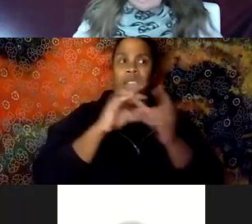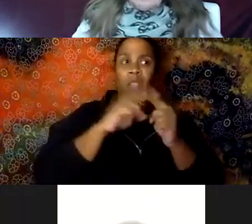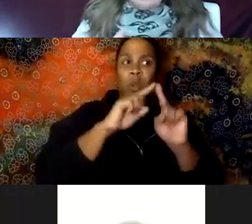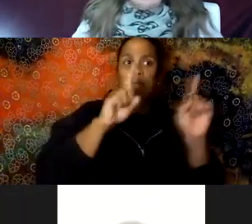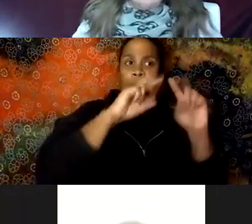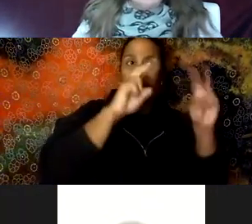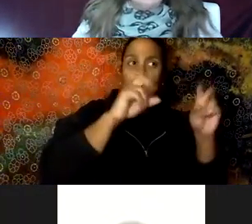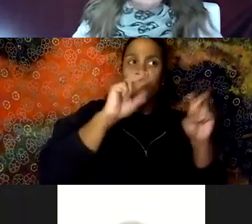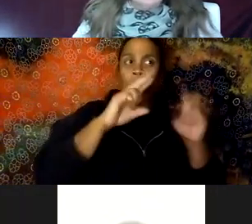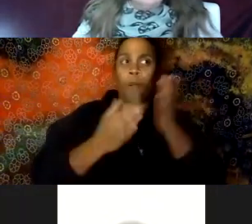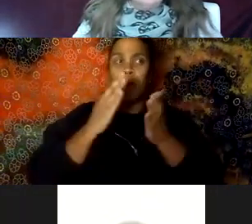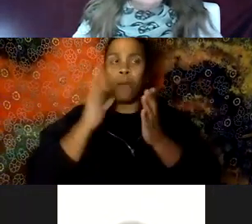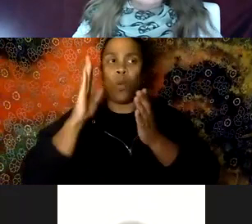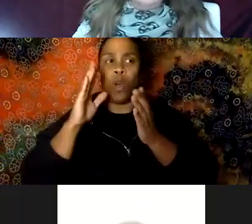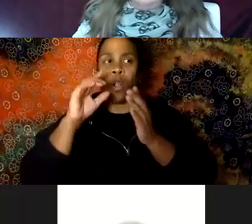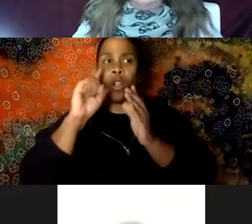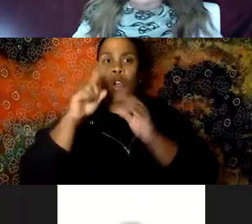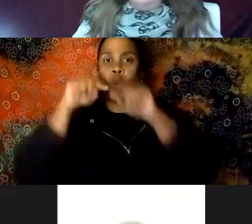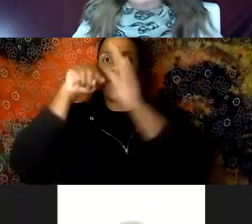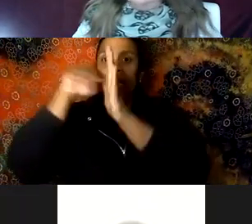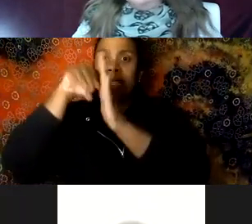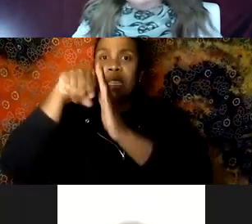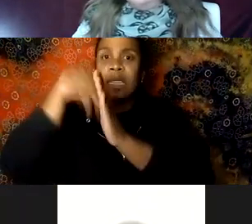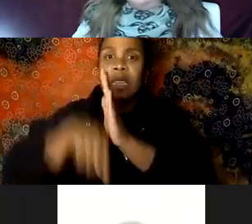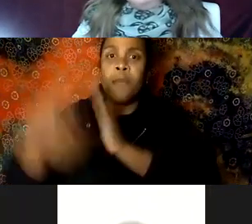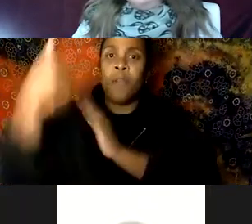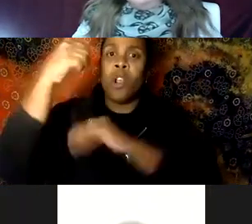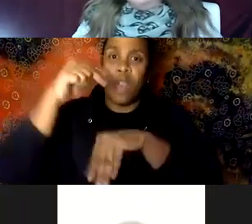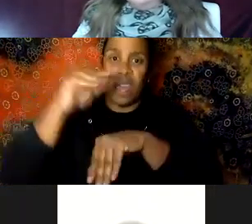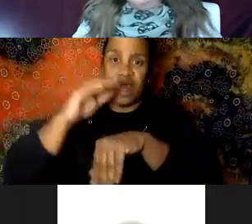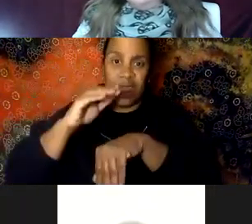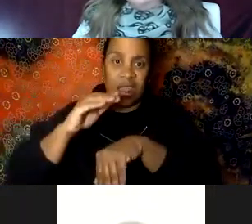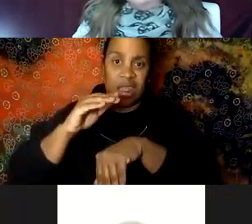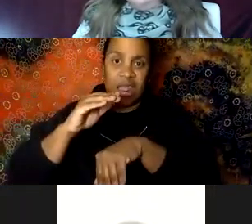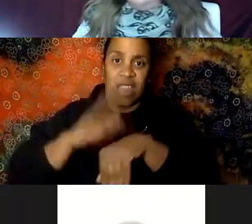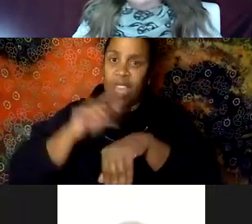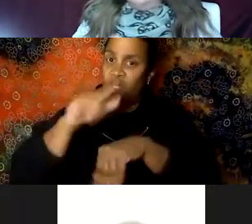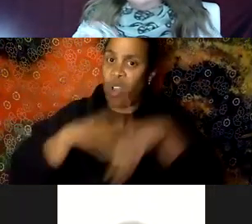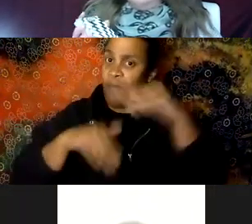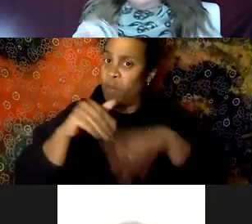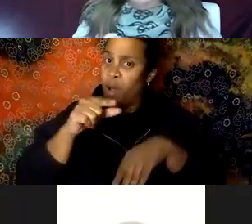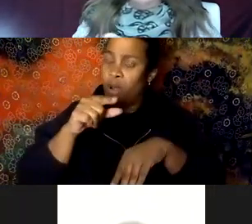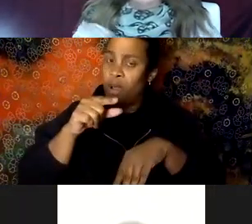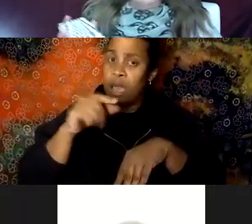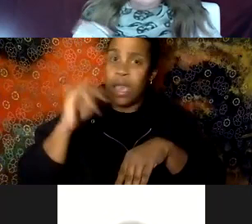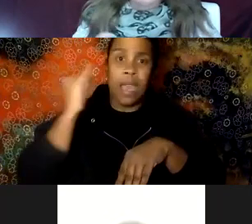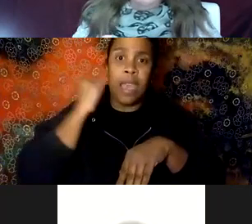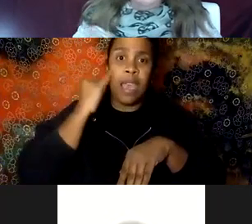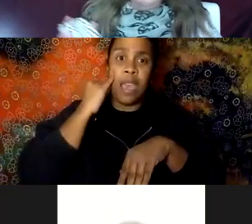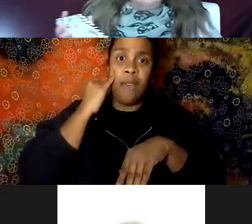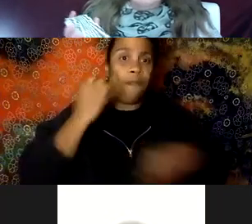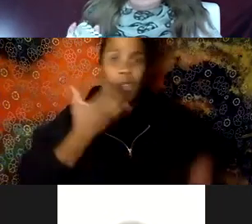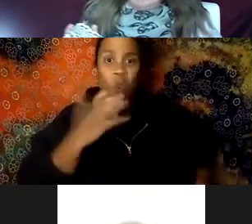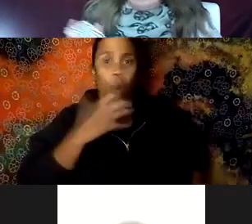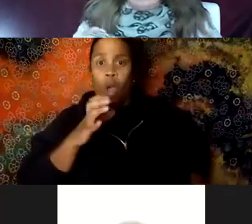want us to talk about in this call. If anything like that is happening, please let us know. Unmute and let us know. Raise your hands, wave them